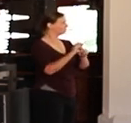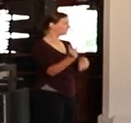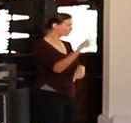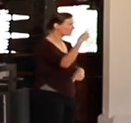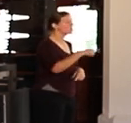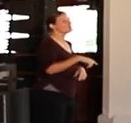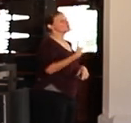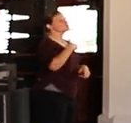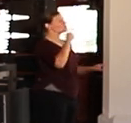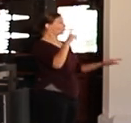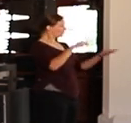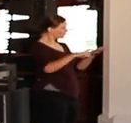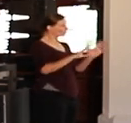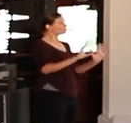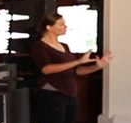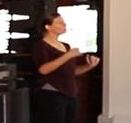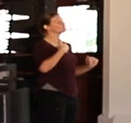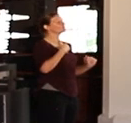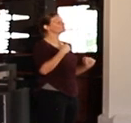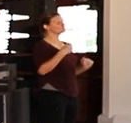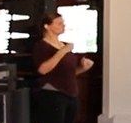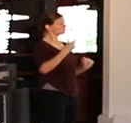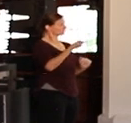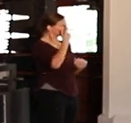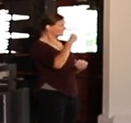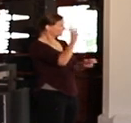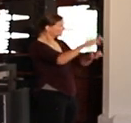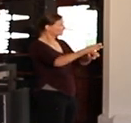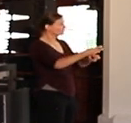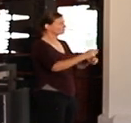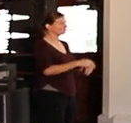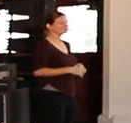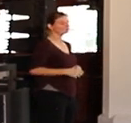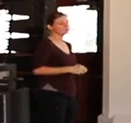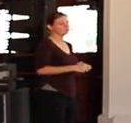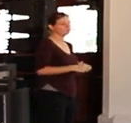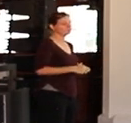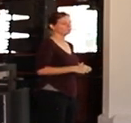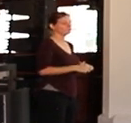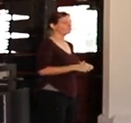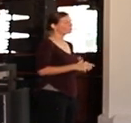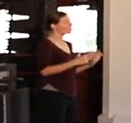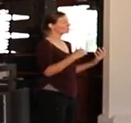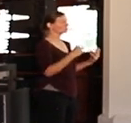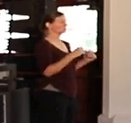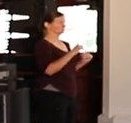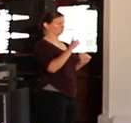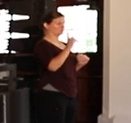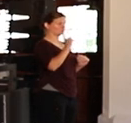And so we recognize and we acknowledge it is difficult. You know, when you think for much of